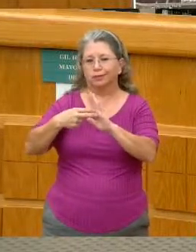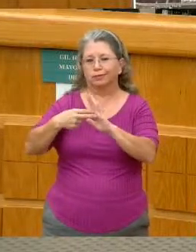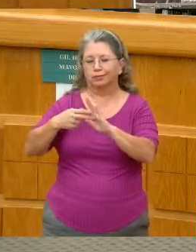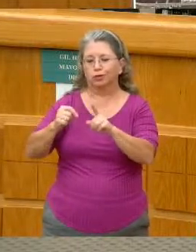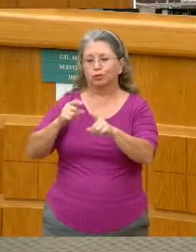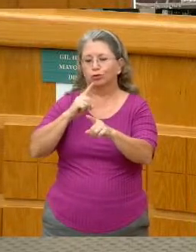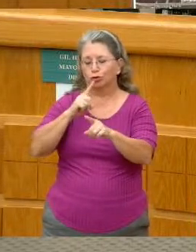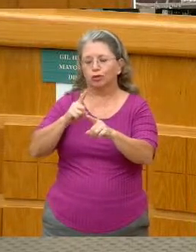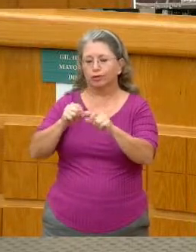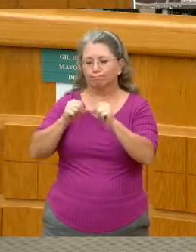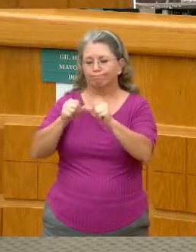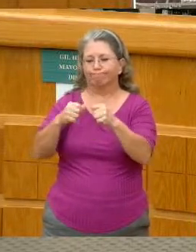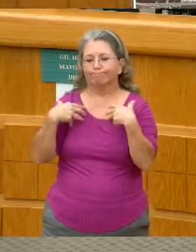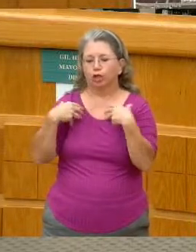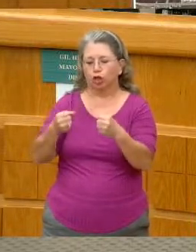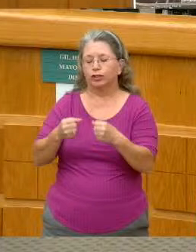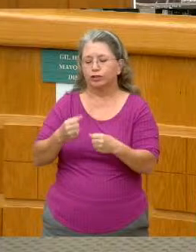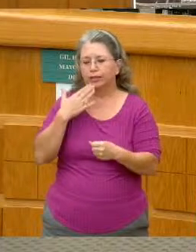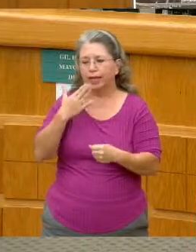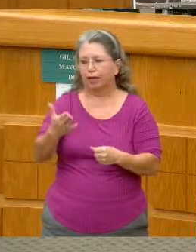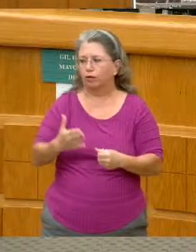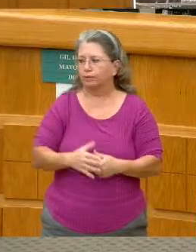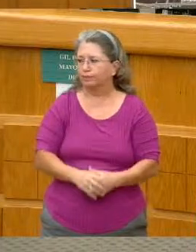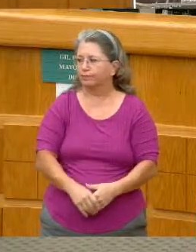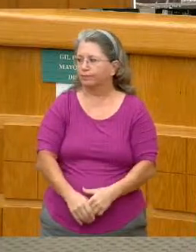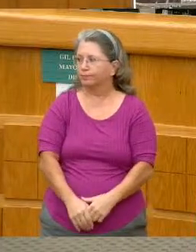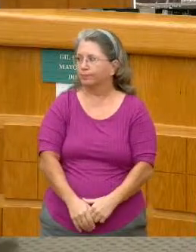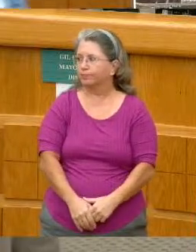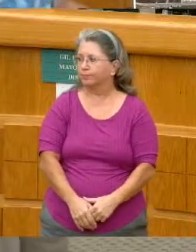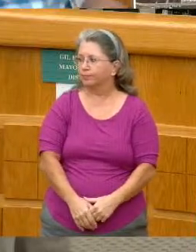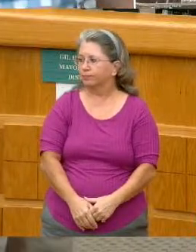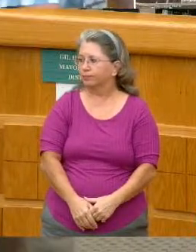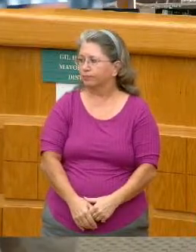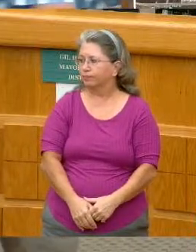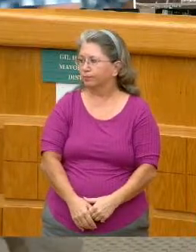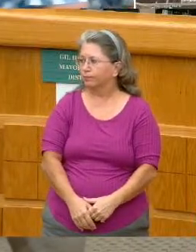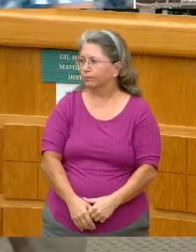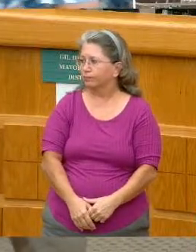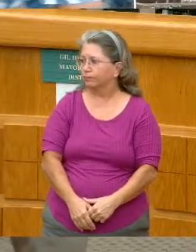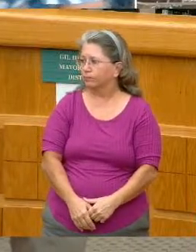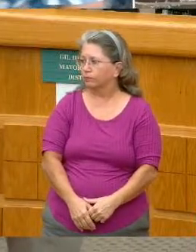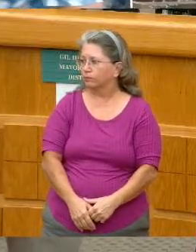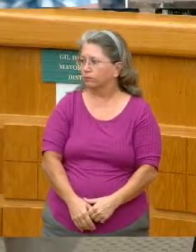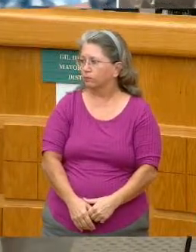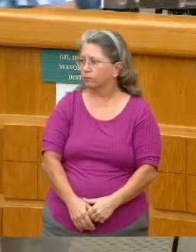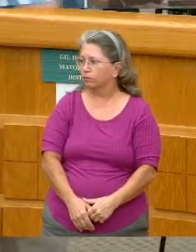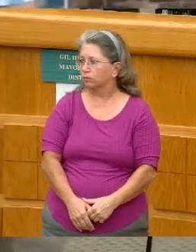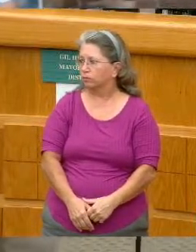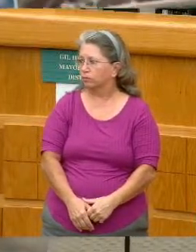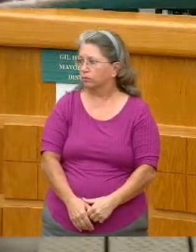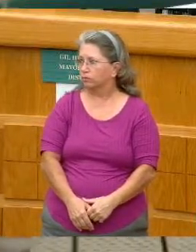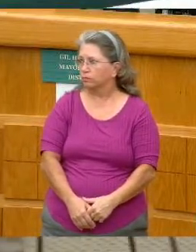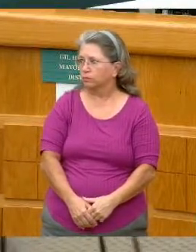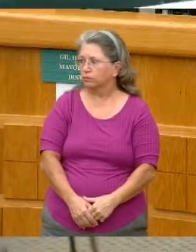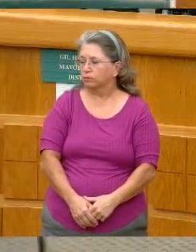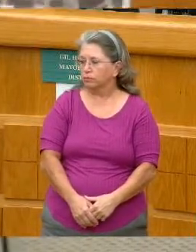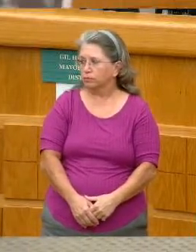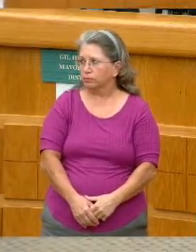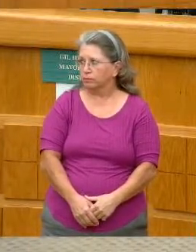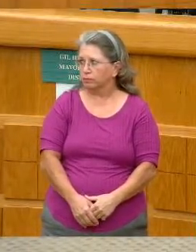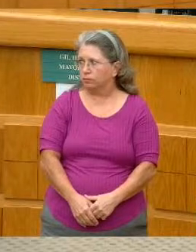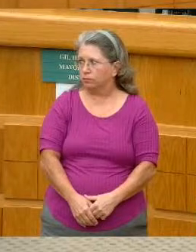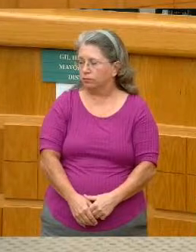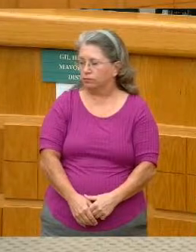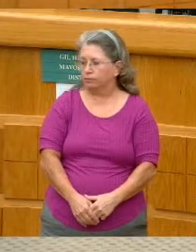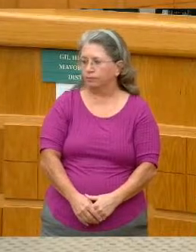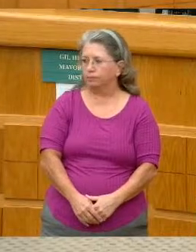Hemos estado trabajando arduamente para poder reabrir las playas después del daño causado por el huracán Hanna. La madre naturaleza tomó su curso. La orden